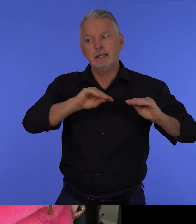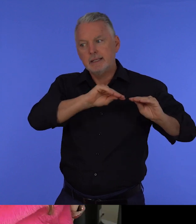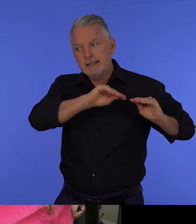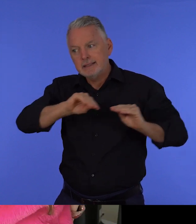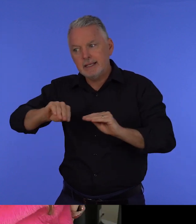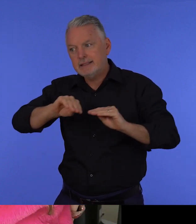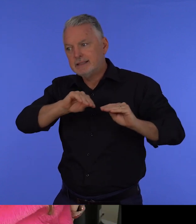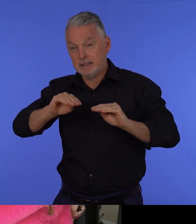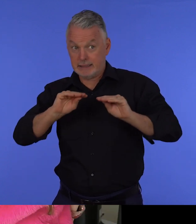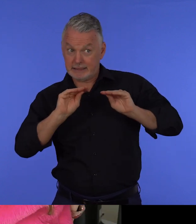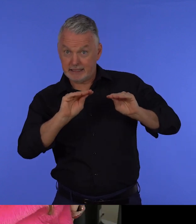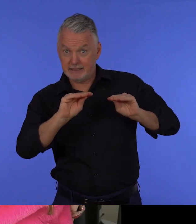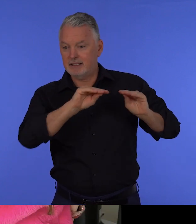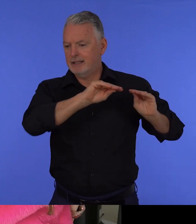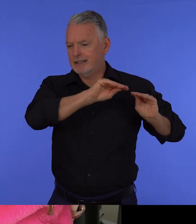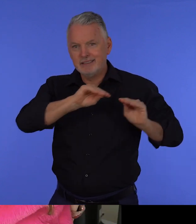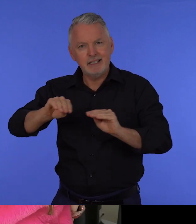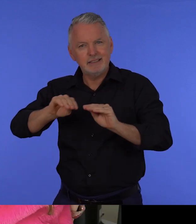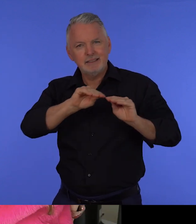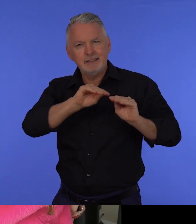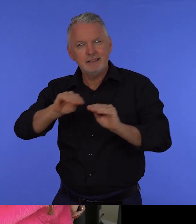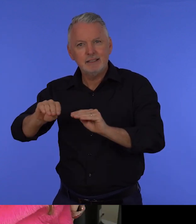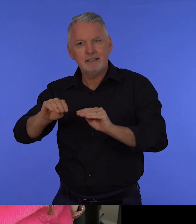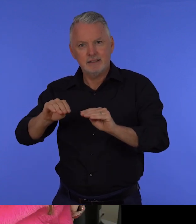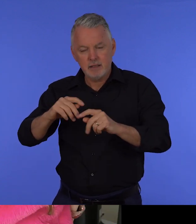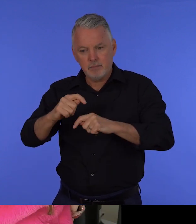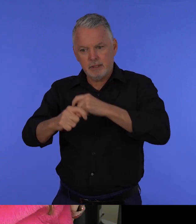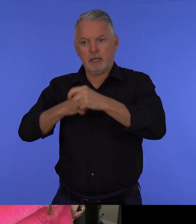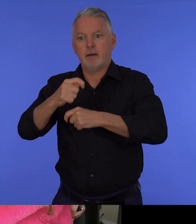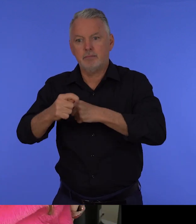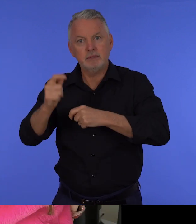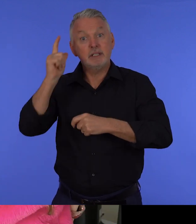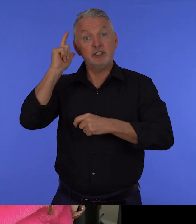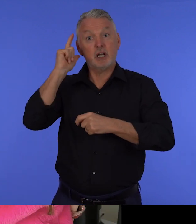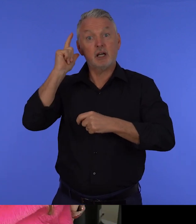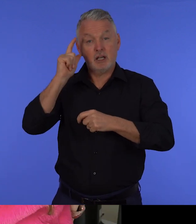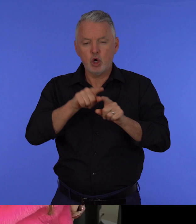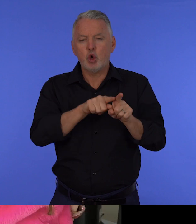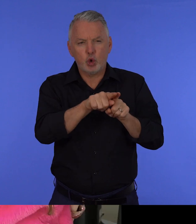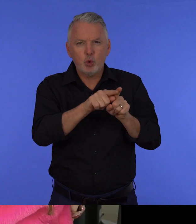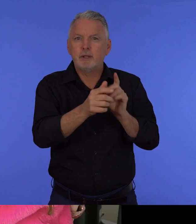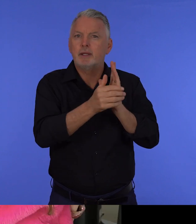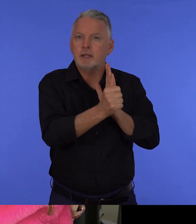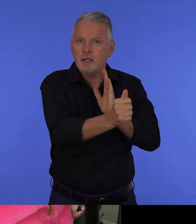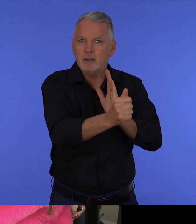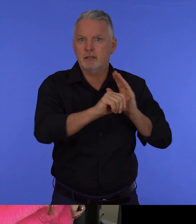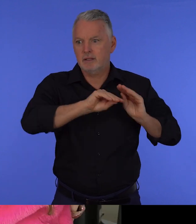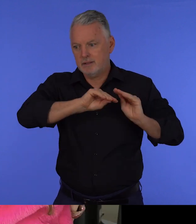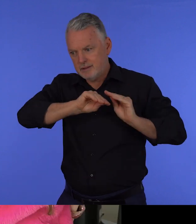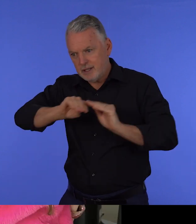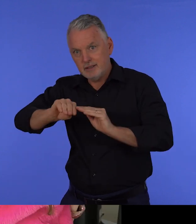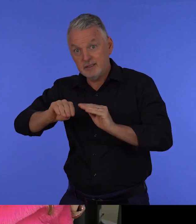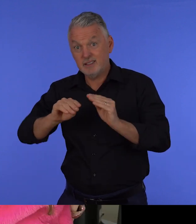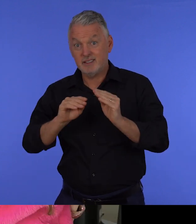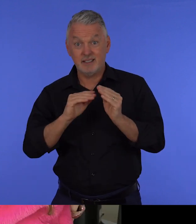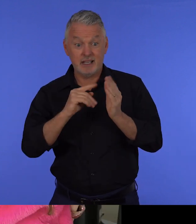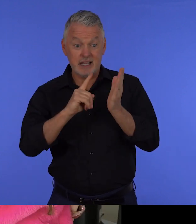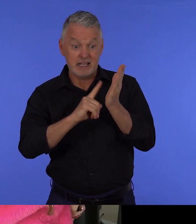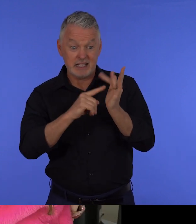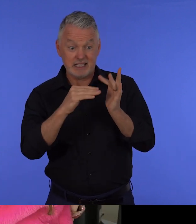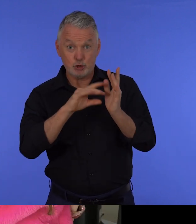seniors within the dance school to teach them the skills they need for becoming a dance